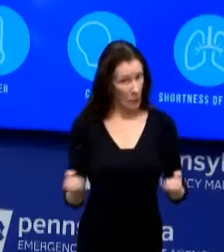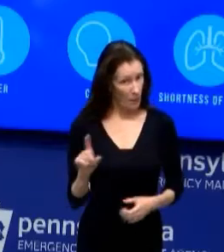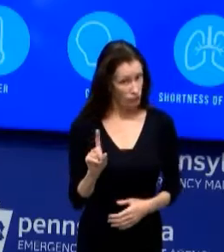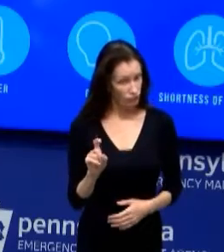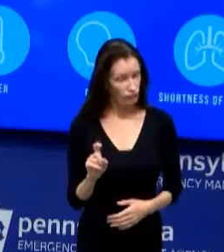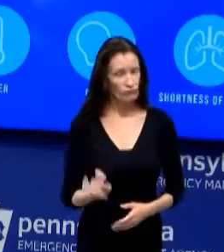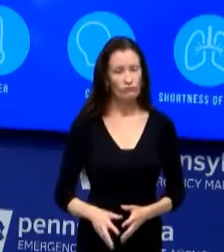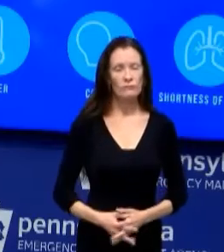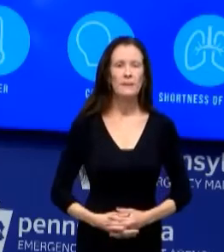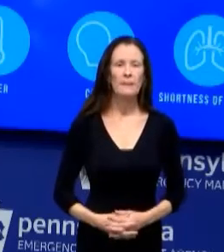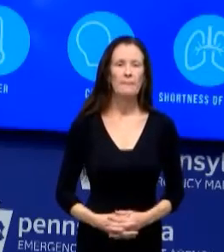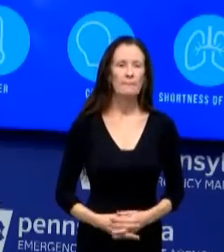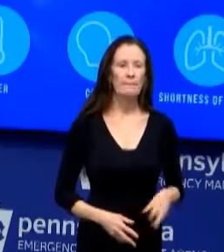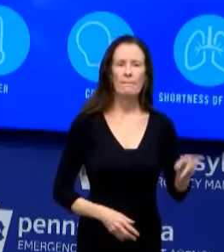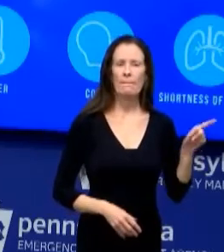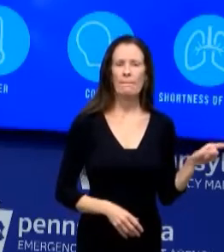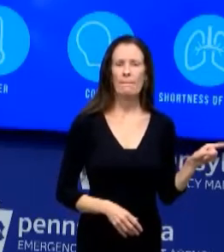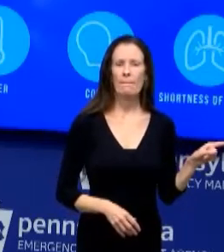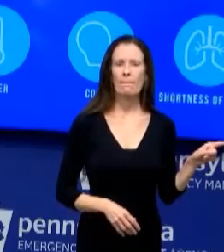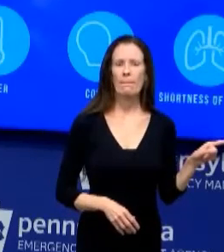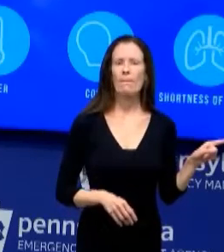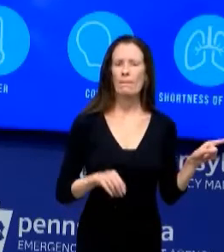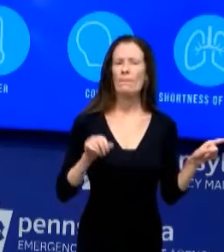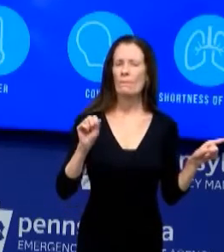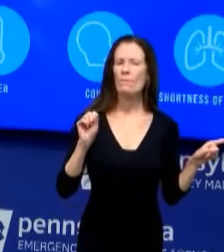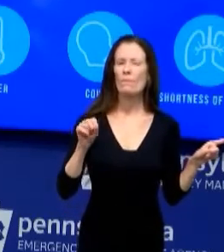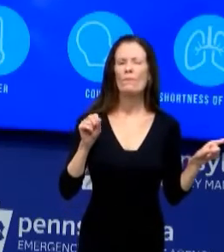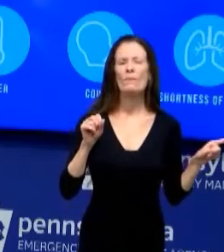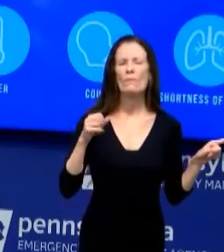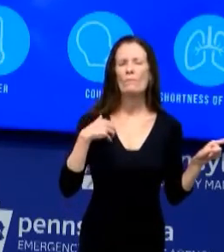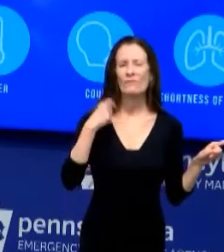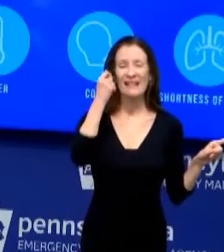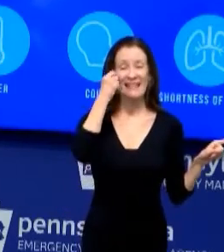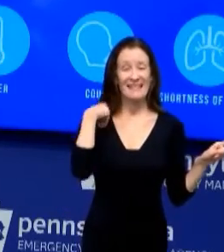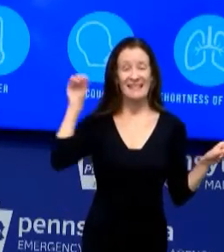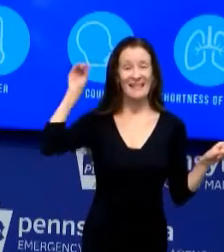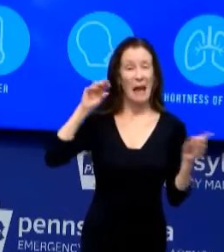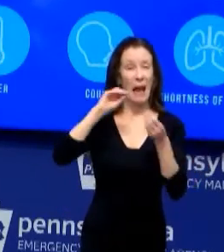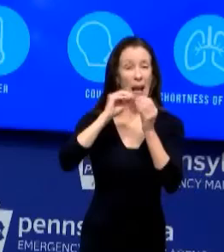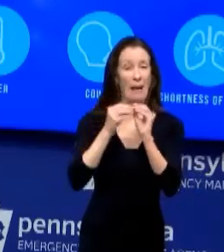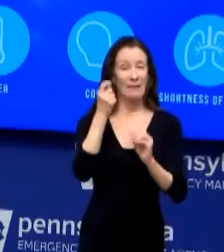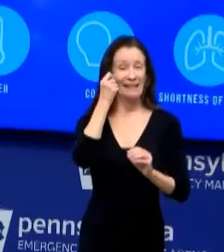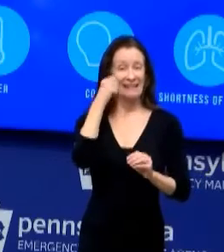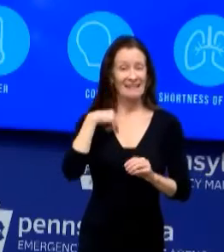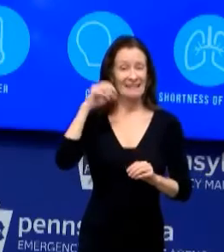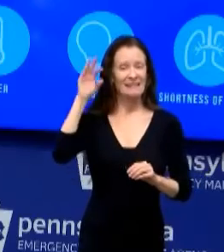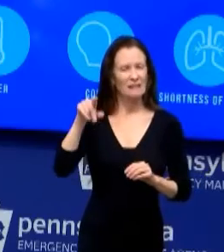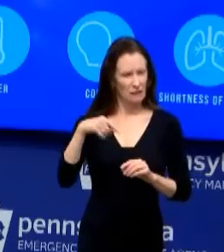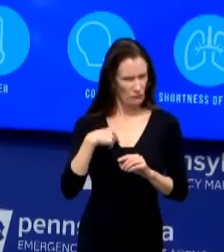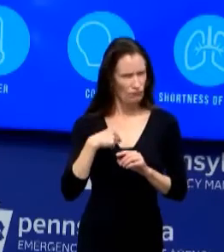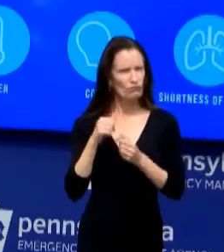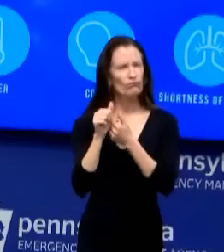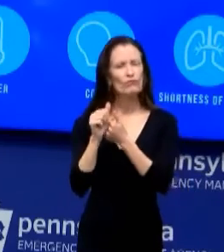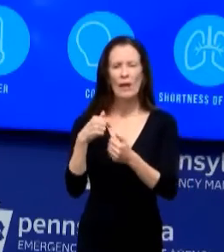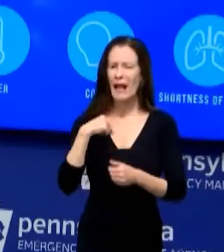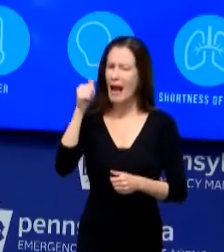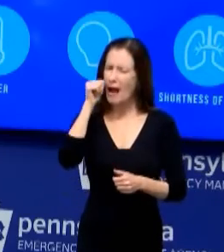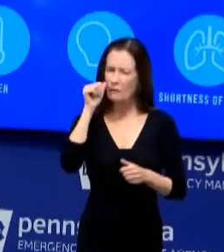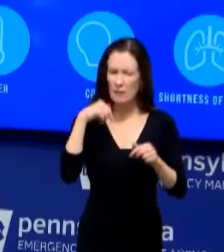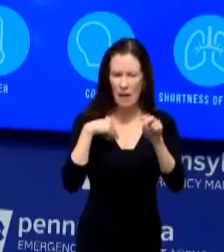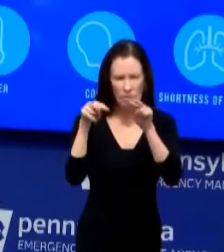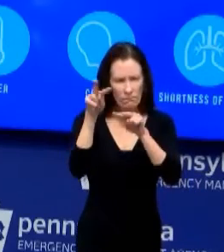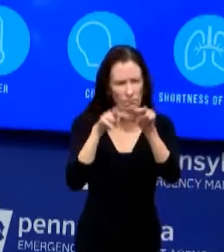over time and day by day. So that is information that we're tracking throughout the state, that we're tracking on a